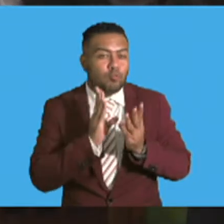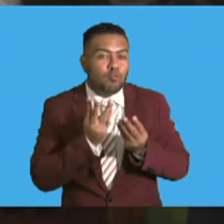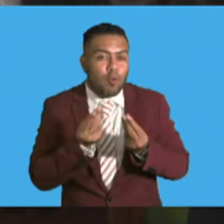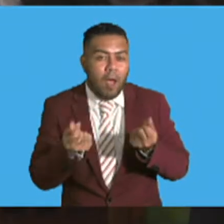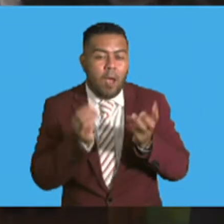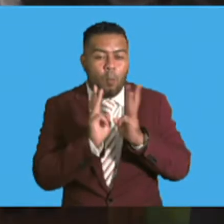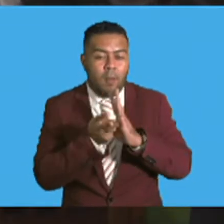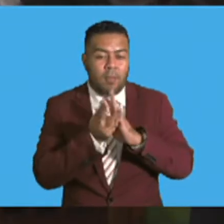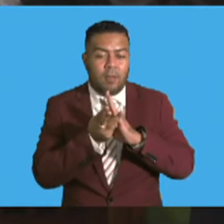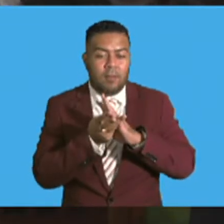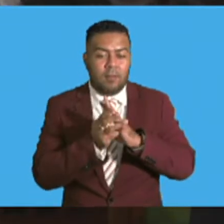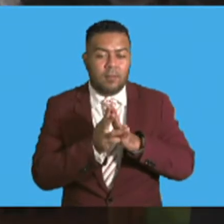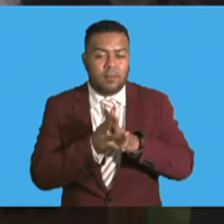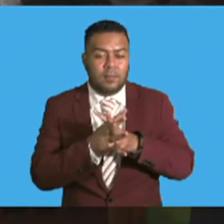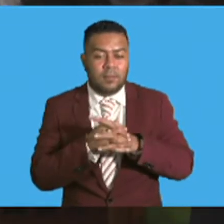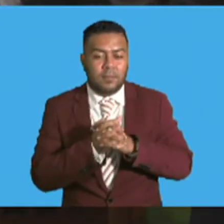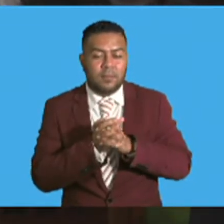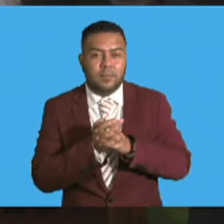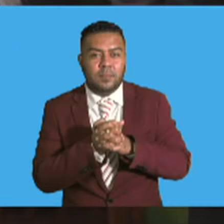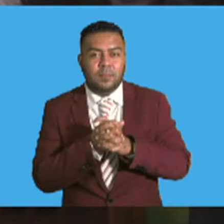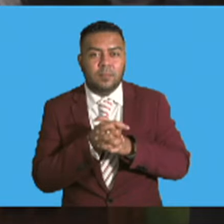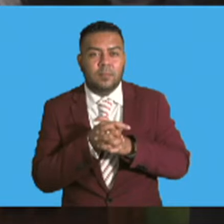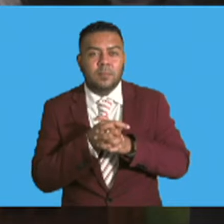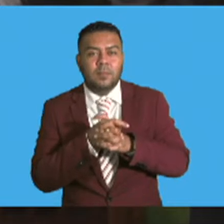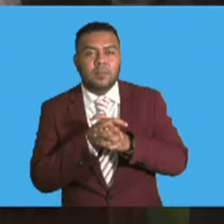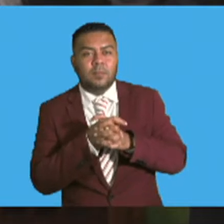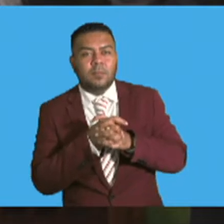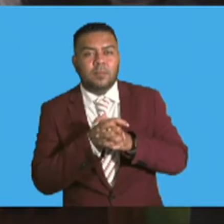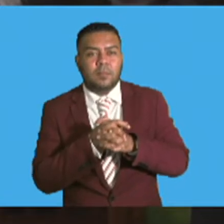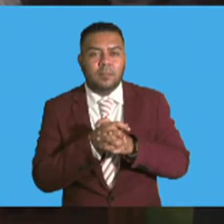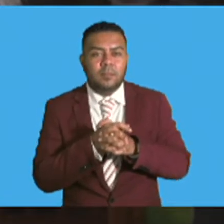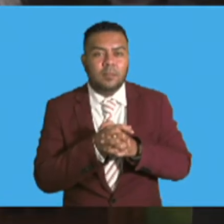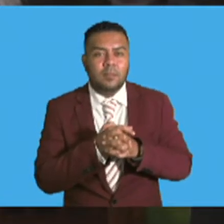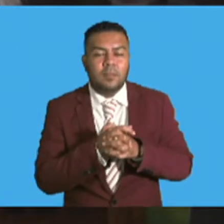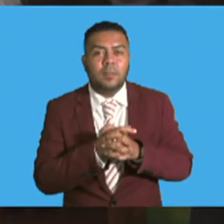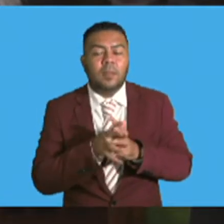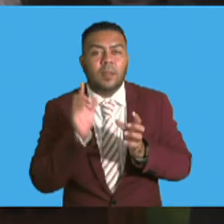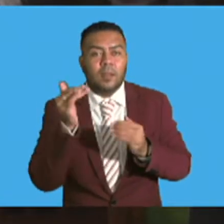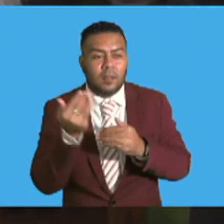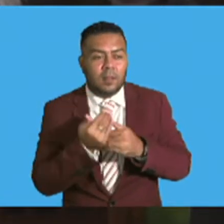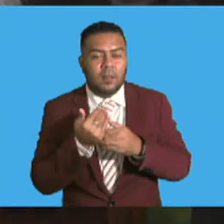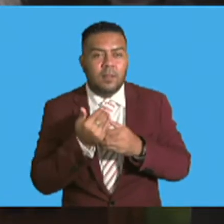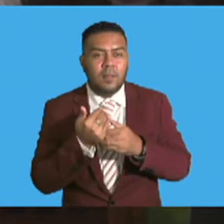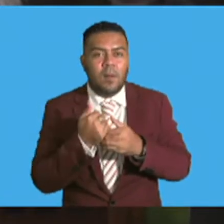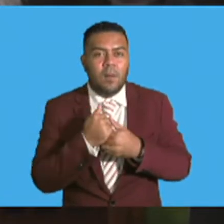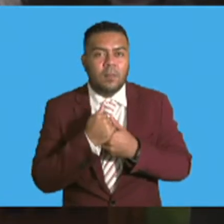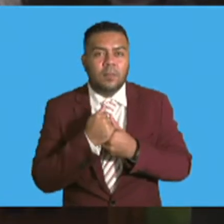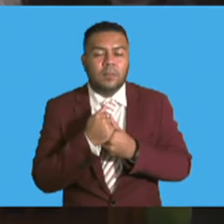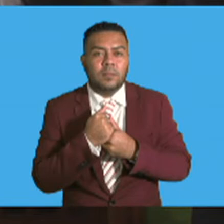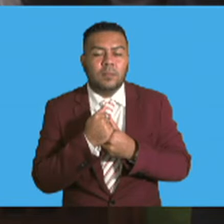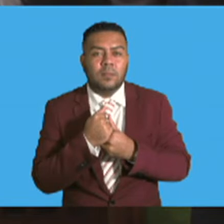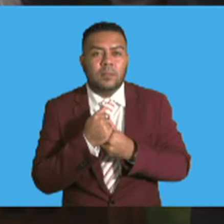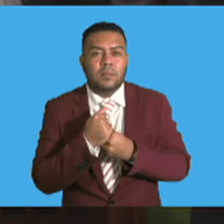Speaker, studies have proven the responses of animals to heat stress reduces feed intake by more than